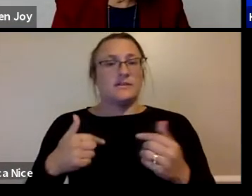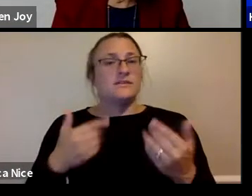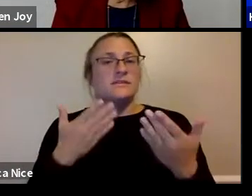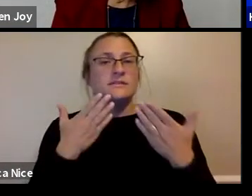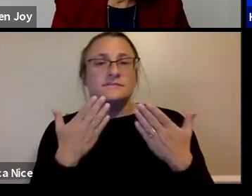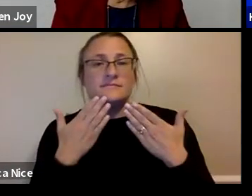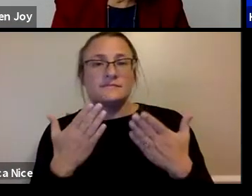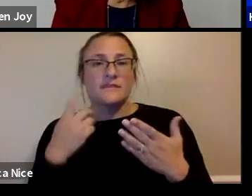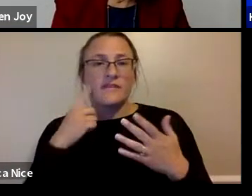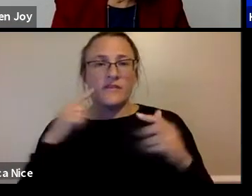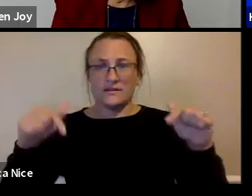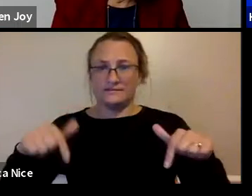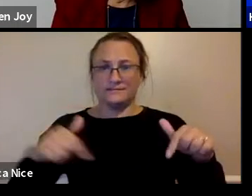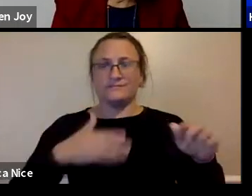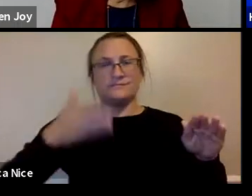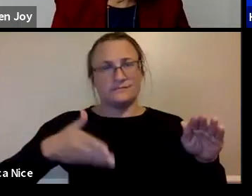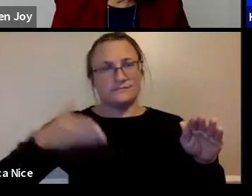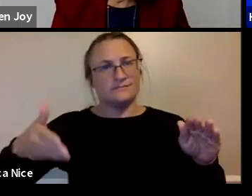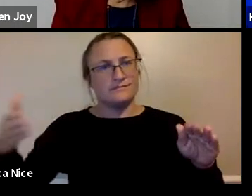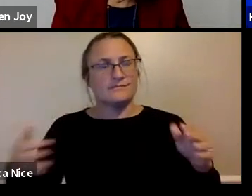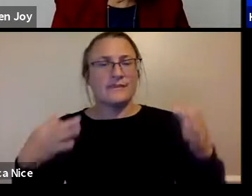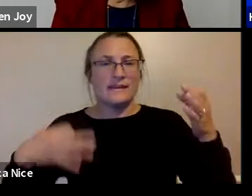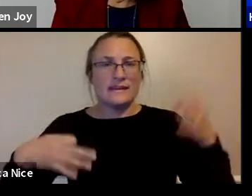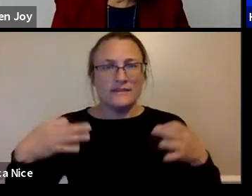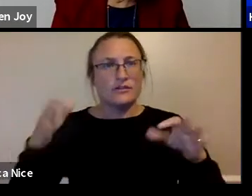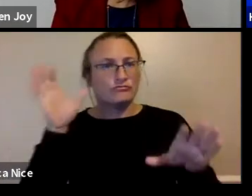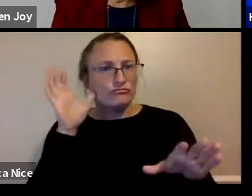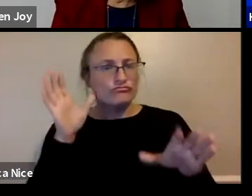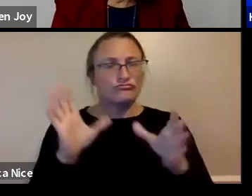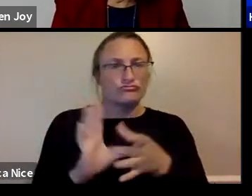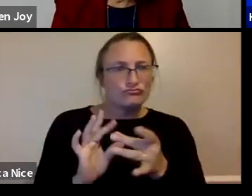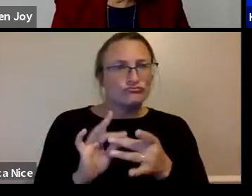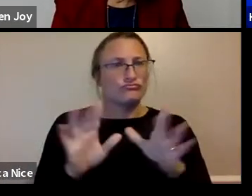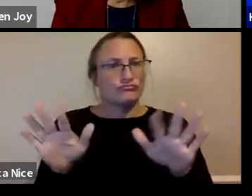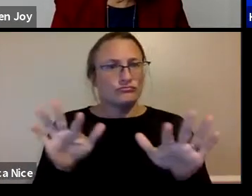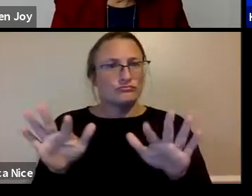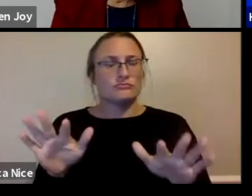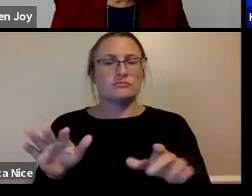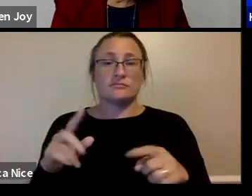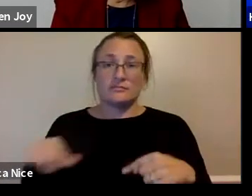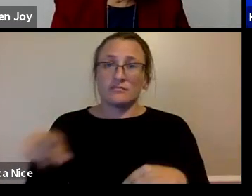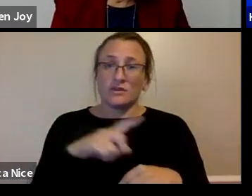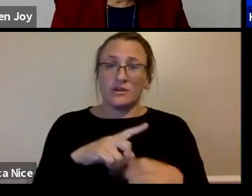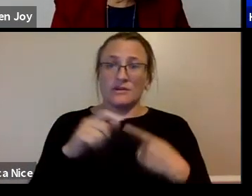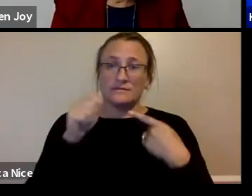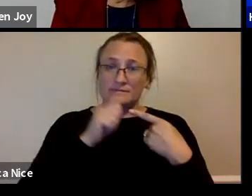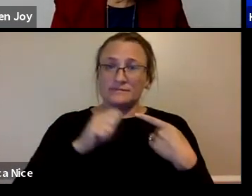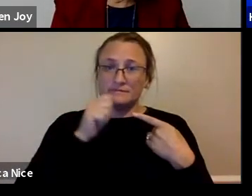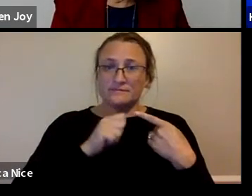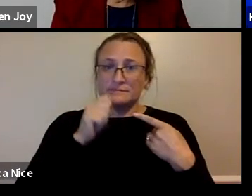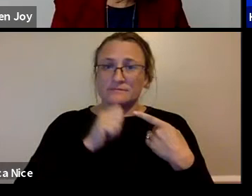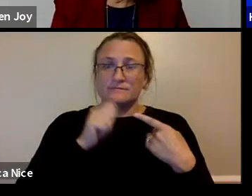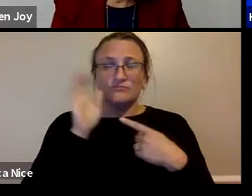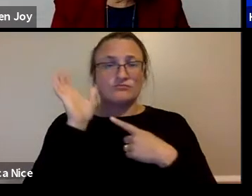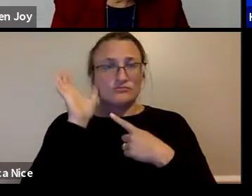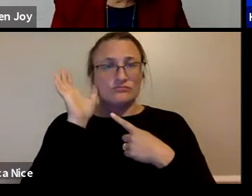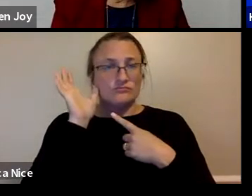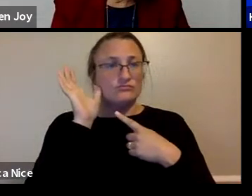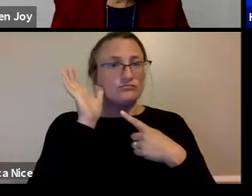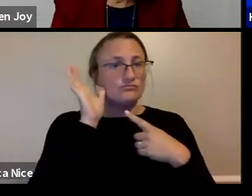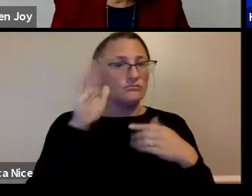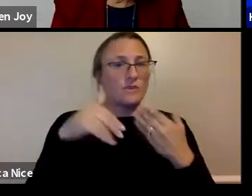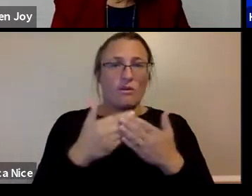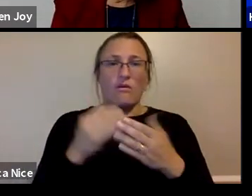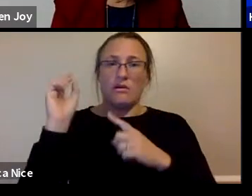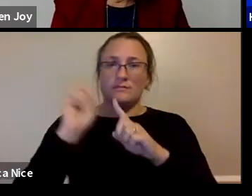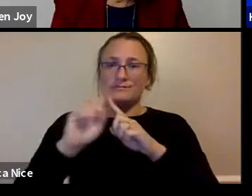for holding these hearings and for patiently and hearing everybody out